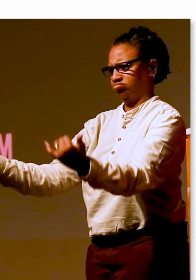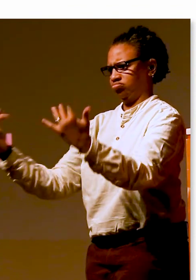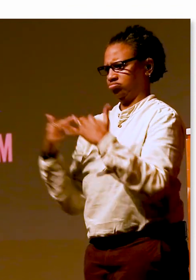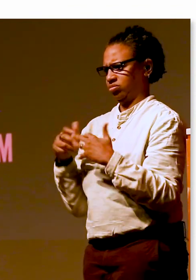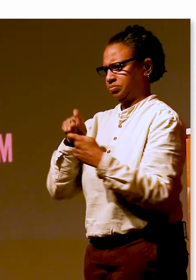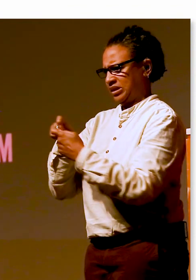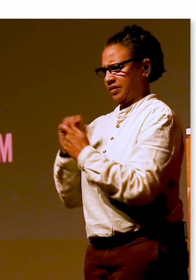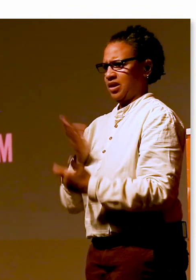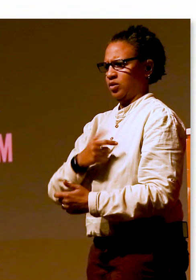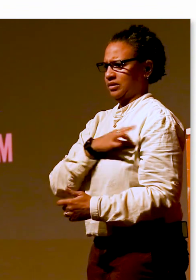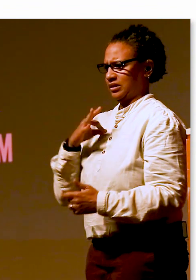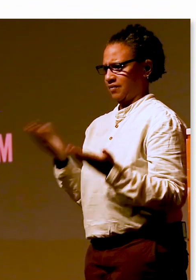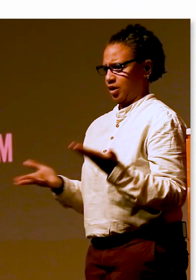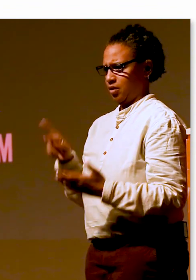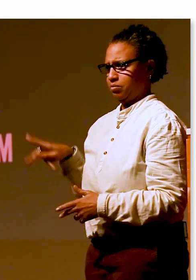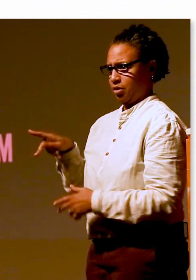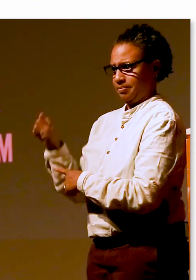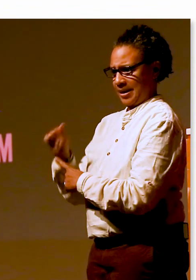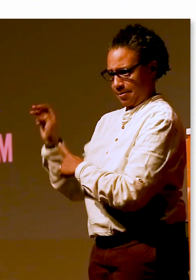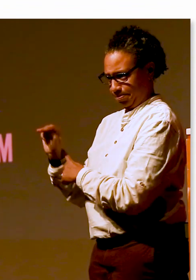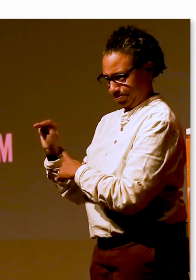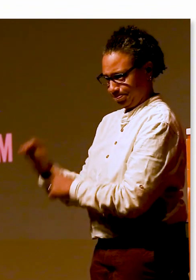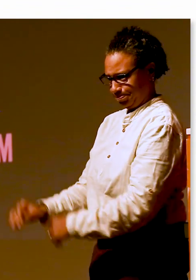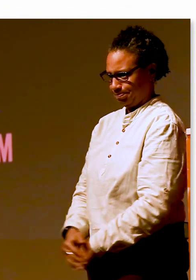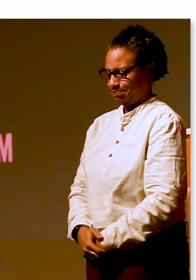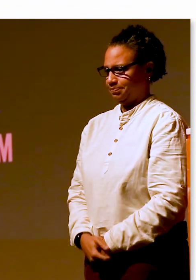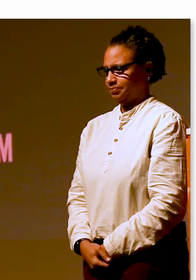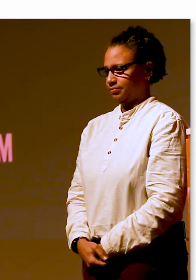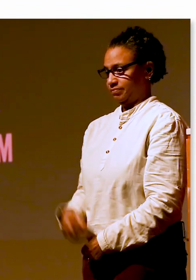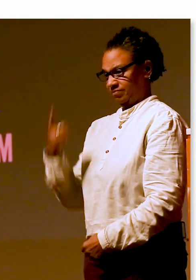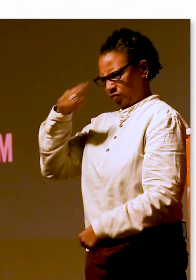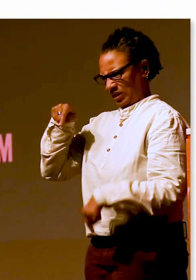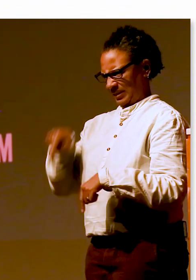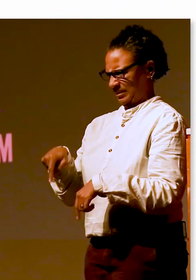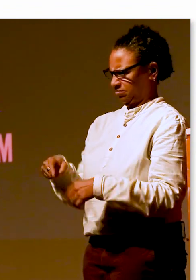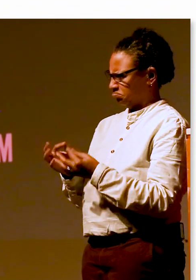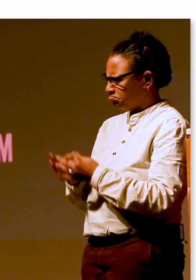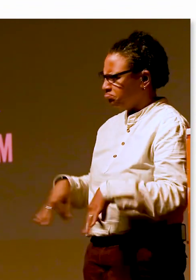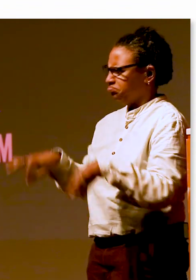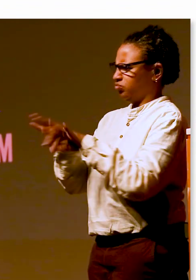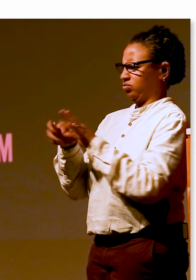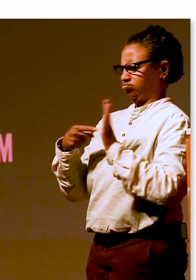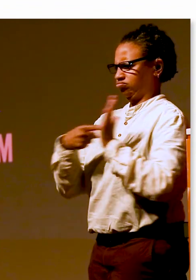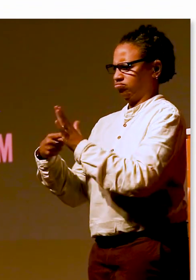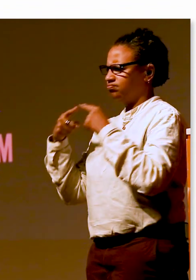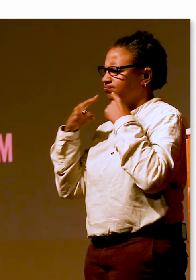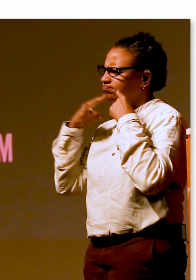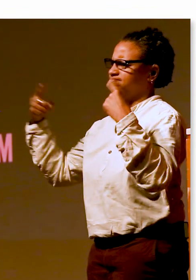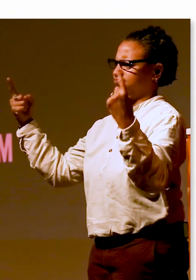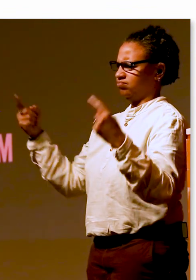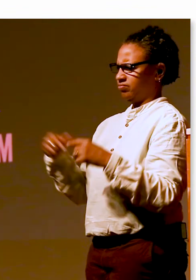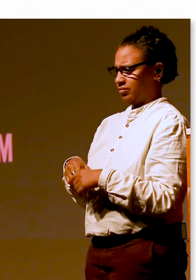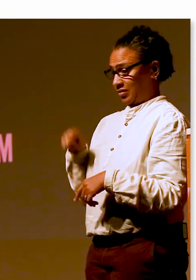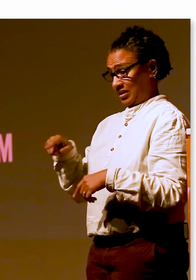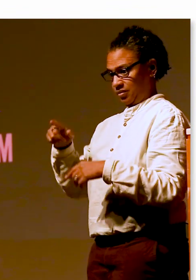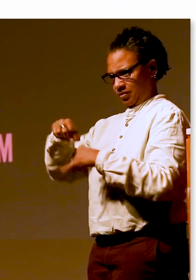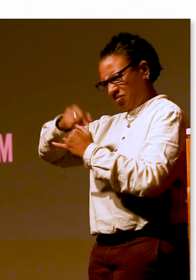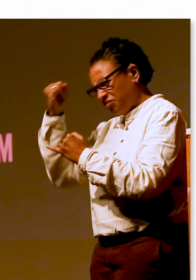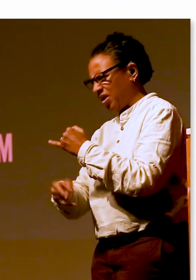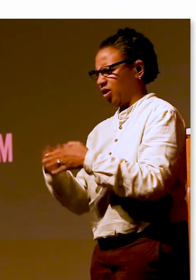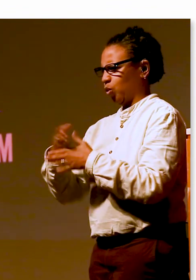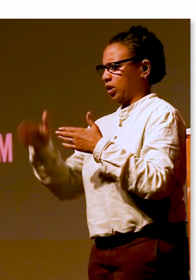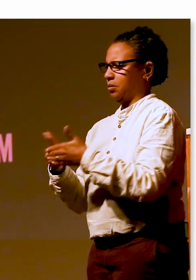the Portland Art Museum for making this very, very important exhibition such a success. This is its final weekend before